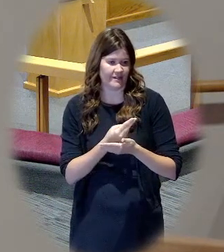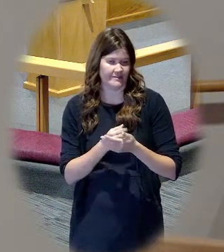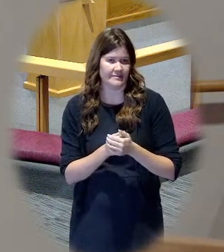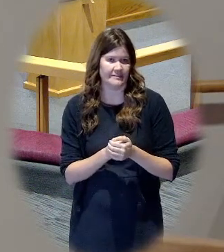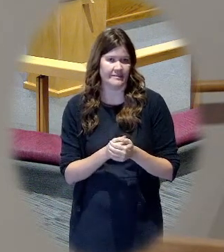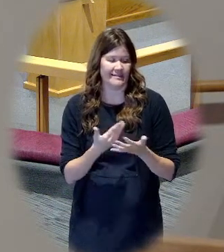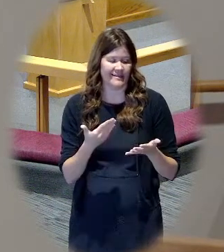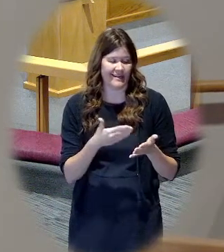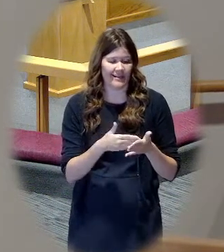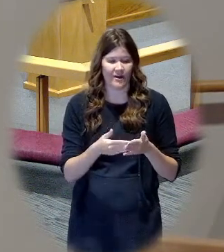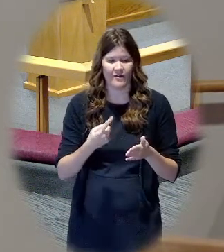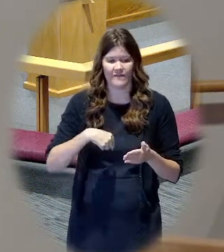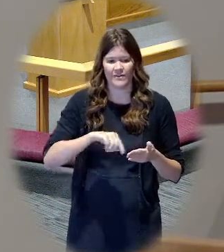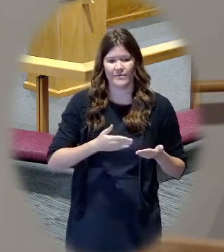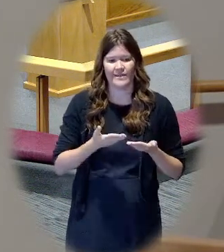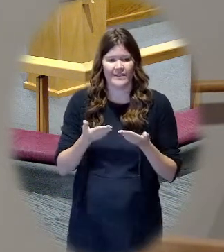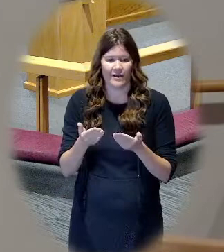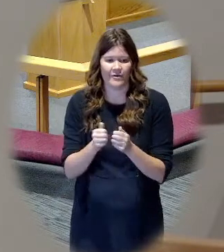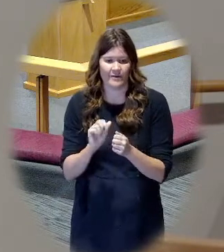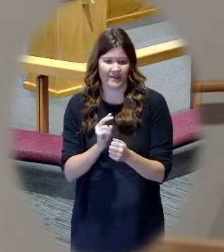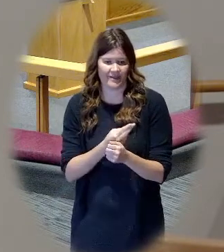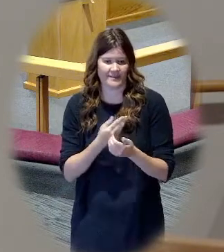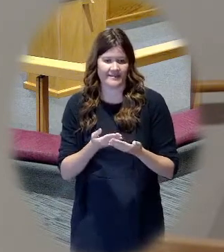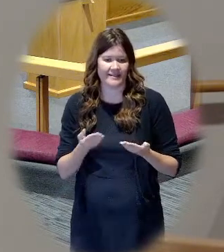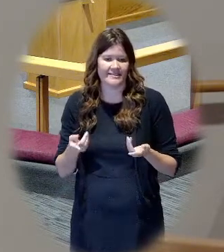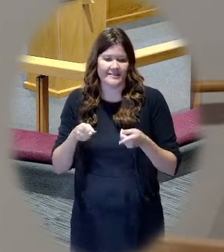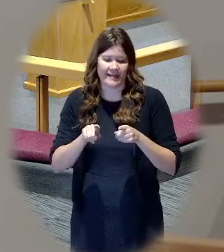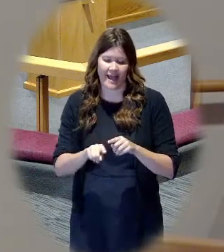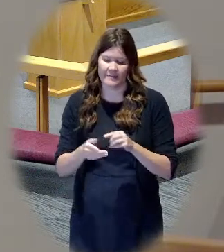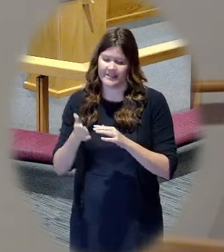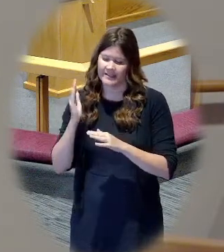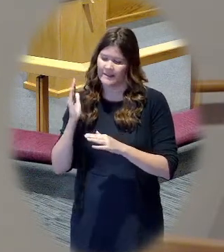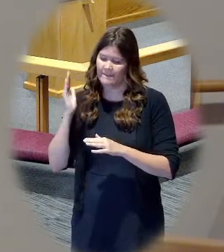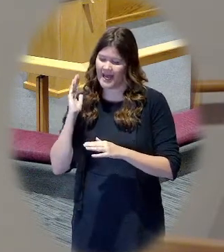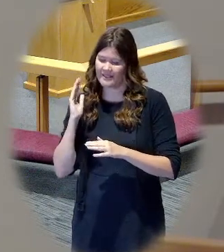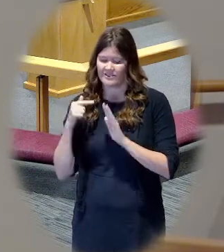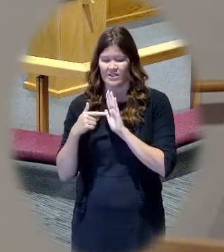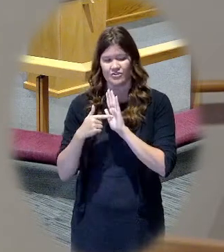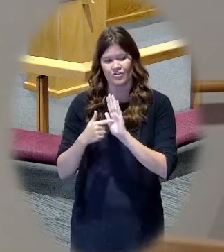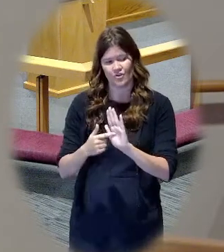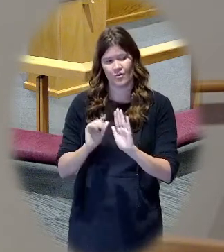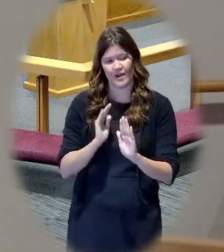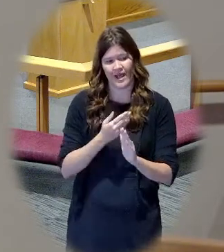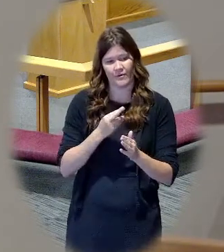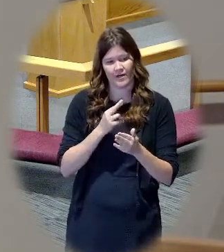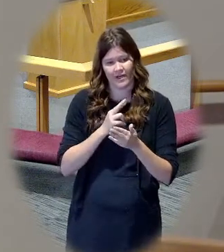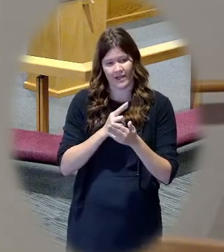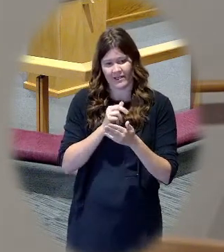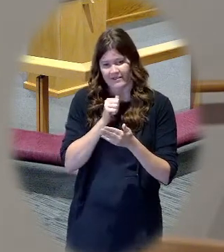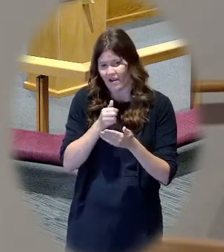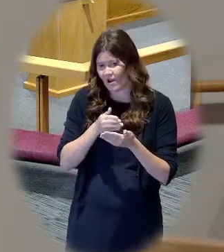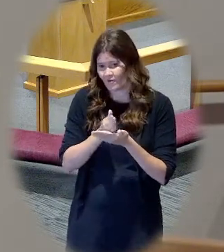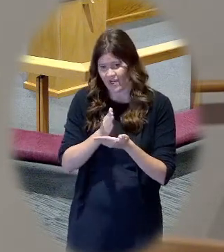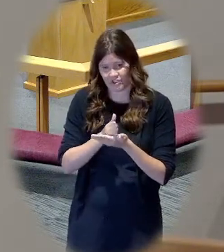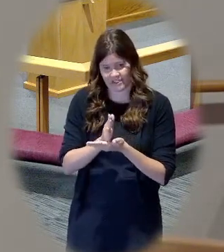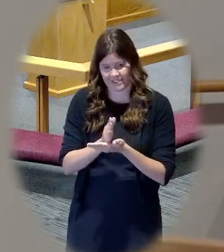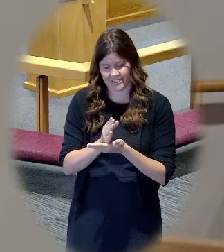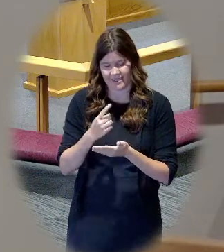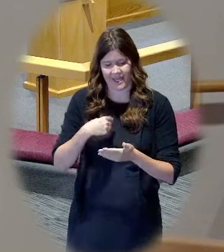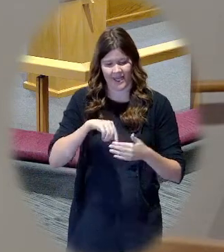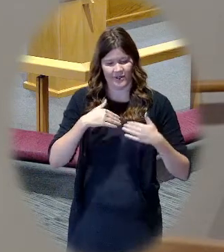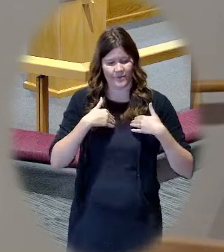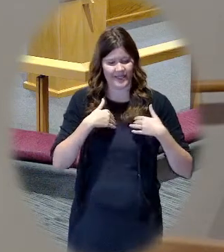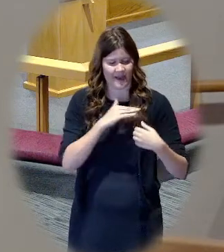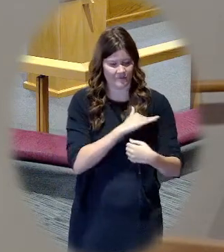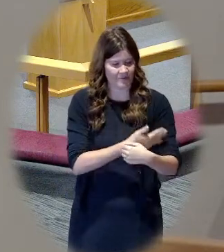So often we carry around things that have happened in our past that show how unrighteous we are, and we are powerless in and of